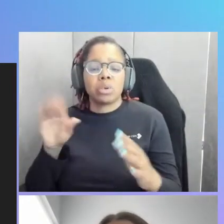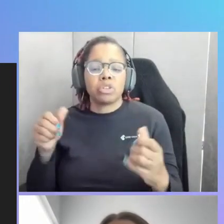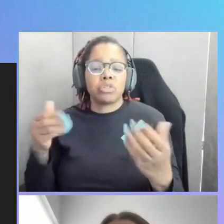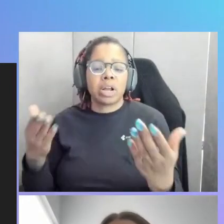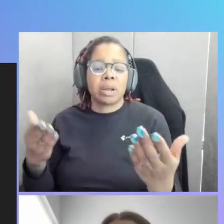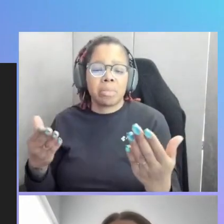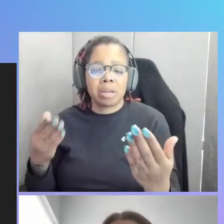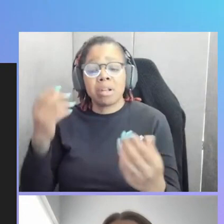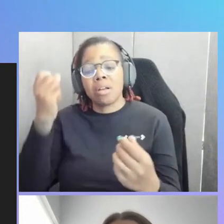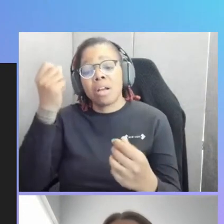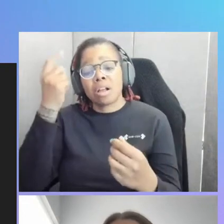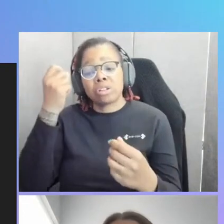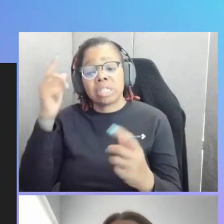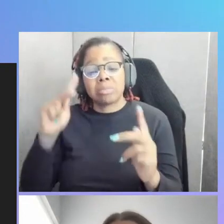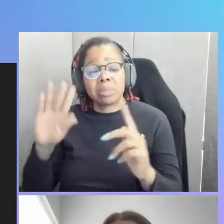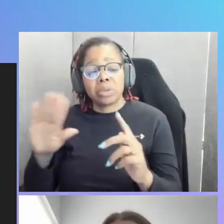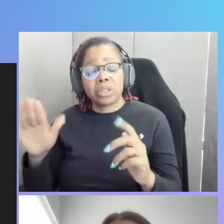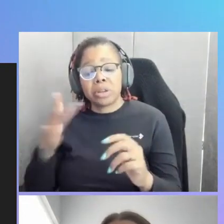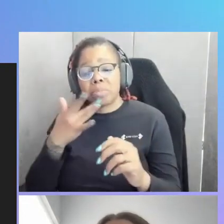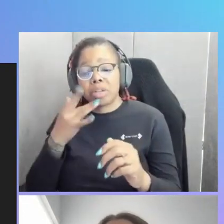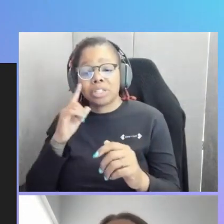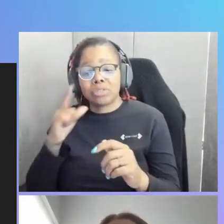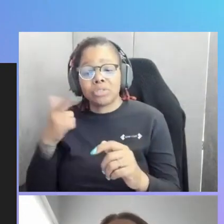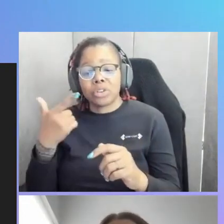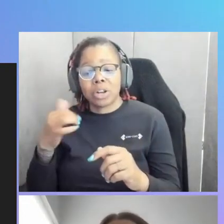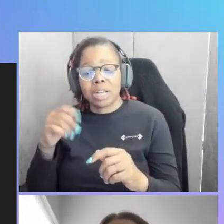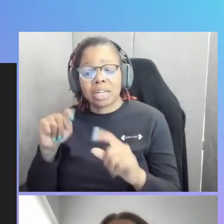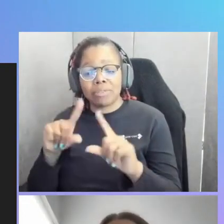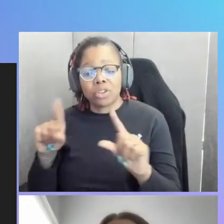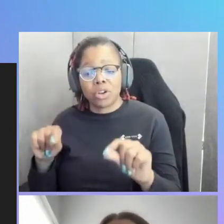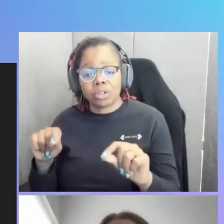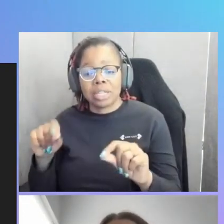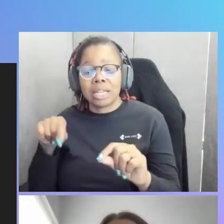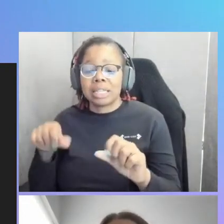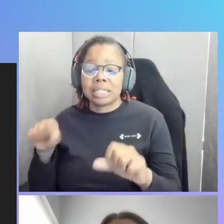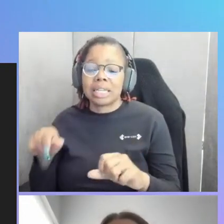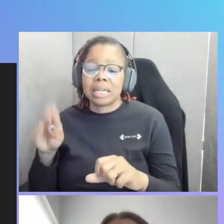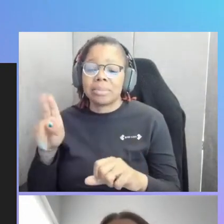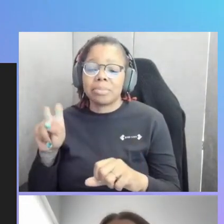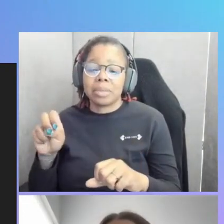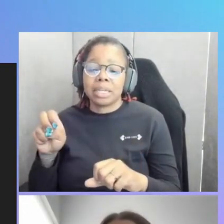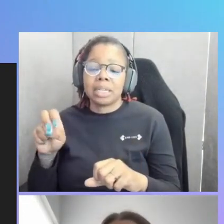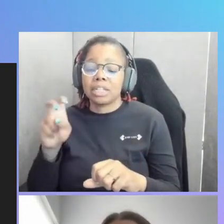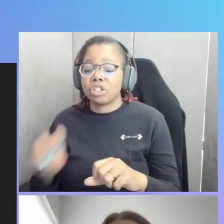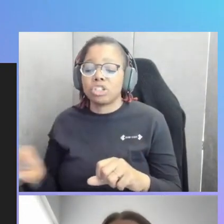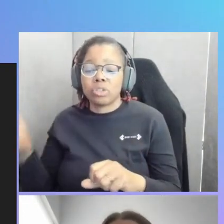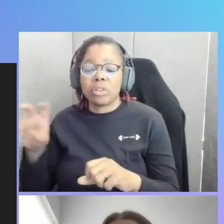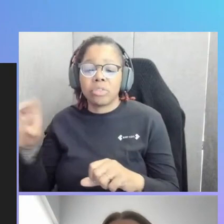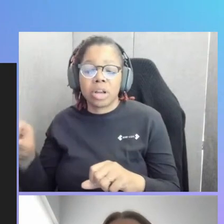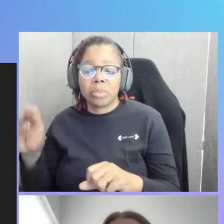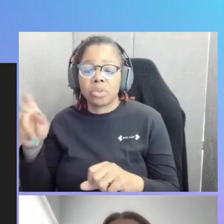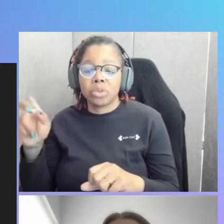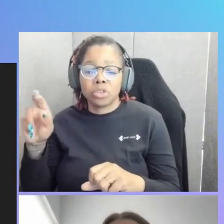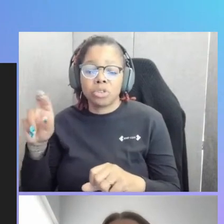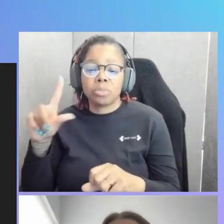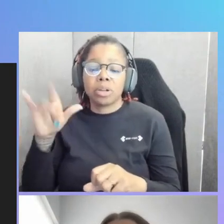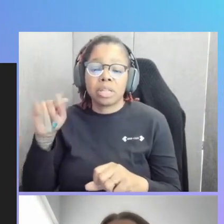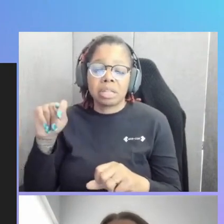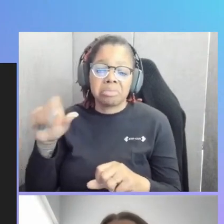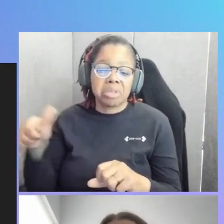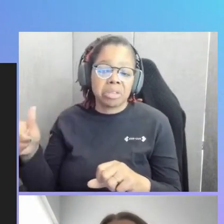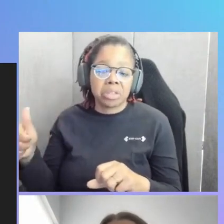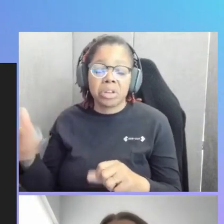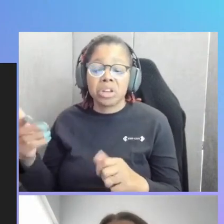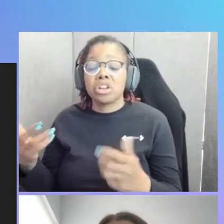understanding people's preferences for gift cards. So this can be the travel company, Uber, Lyft, or other. You're going to